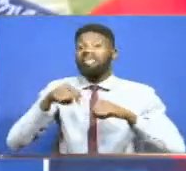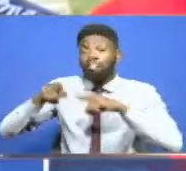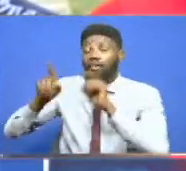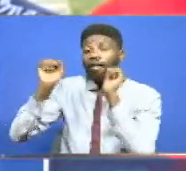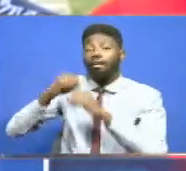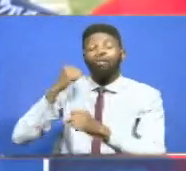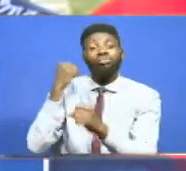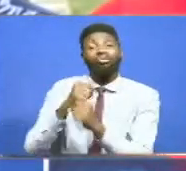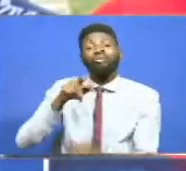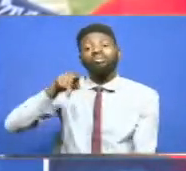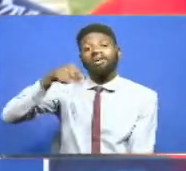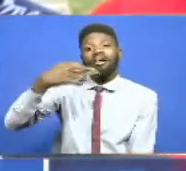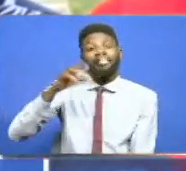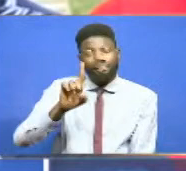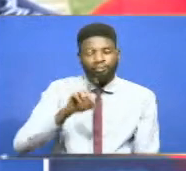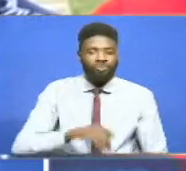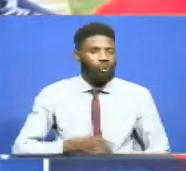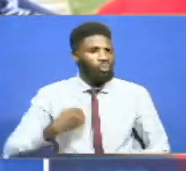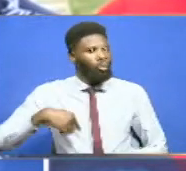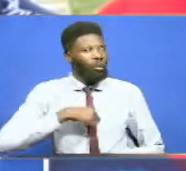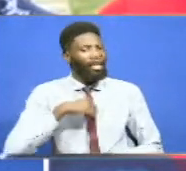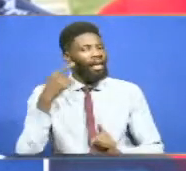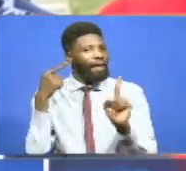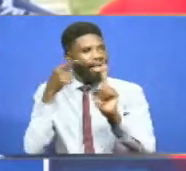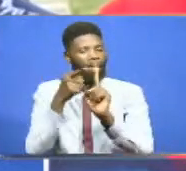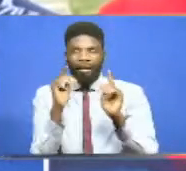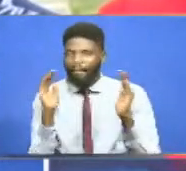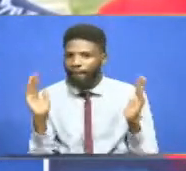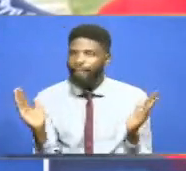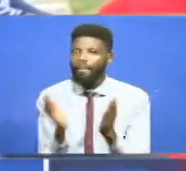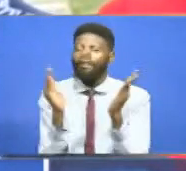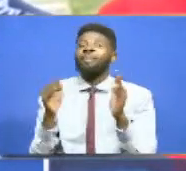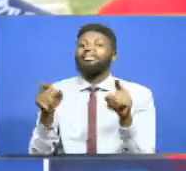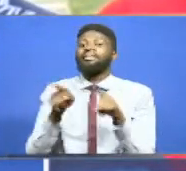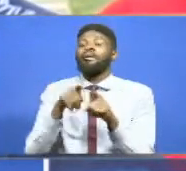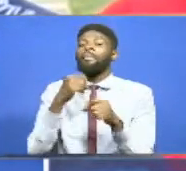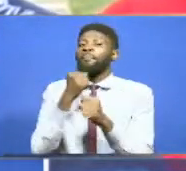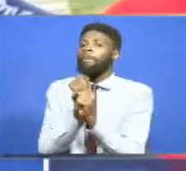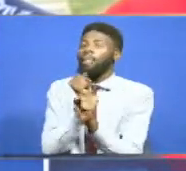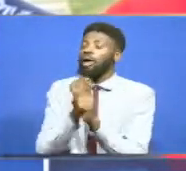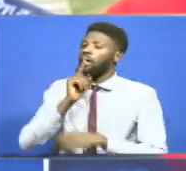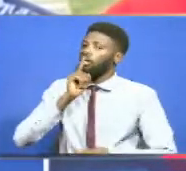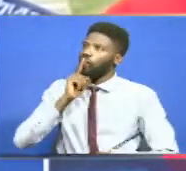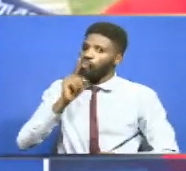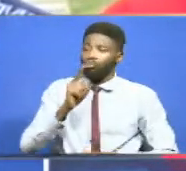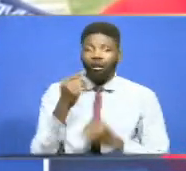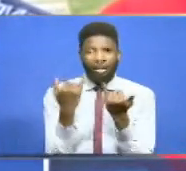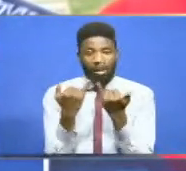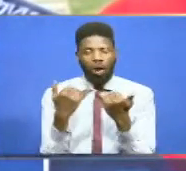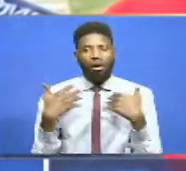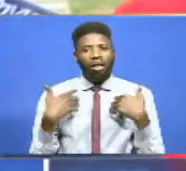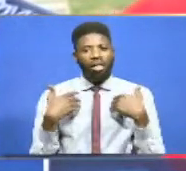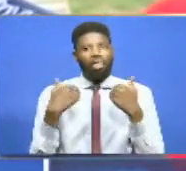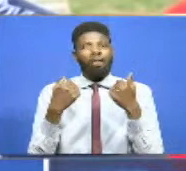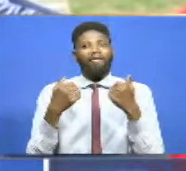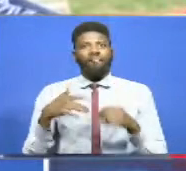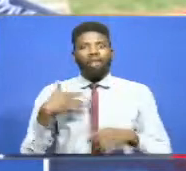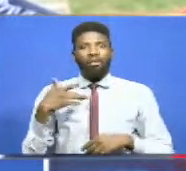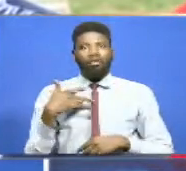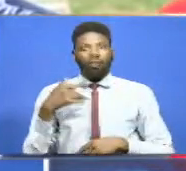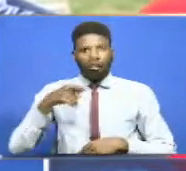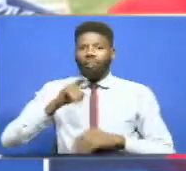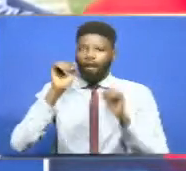to encourage her and even ensure the hearing process is already starting, so that she get to